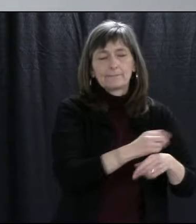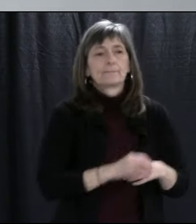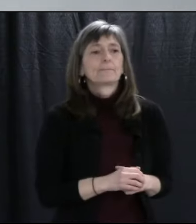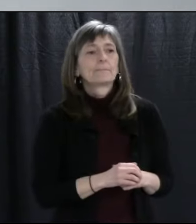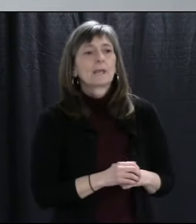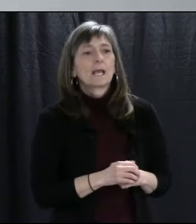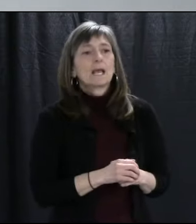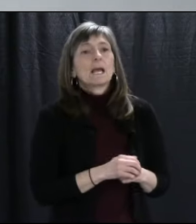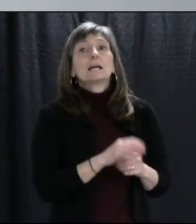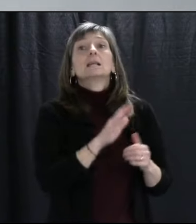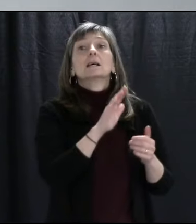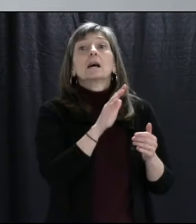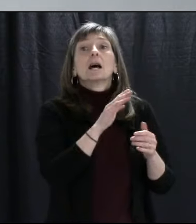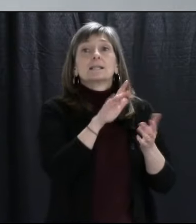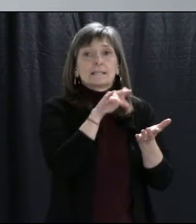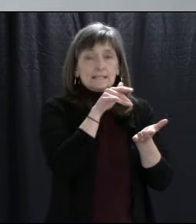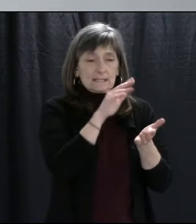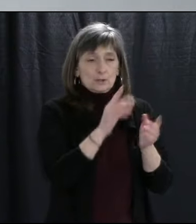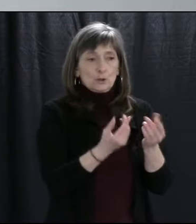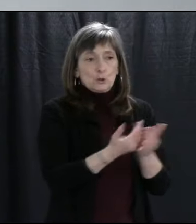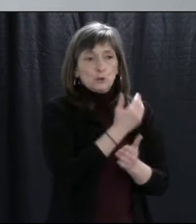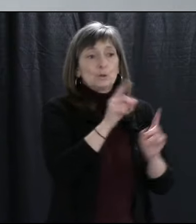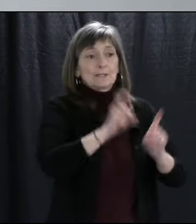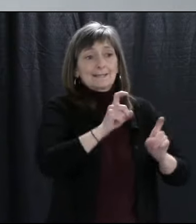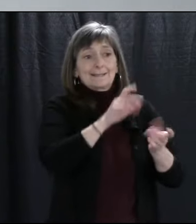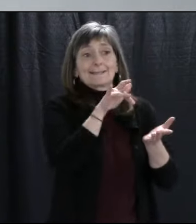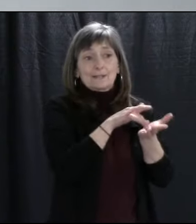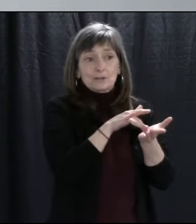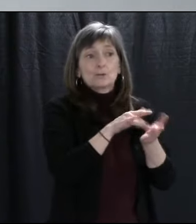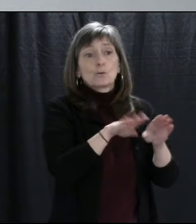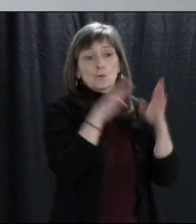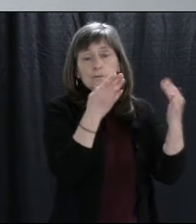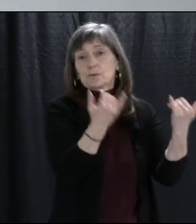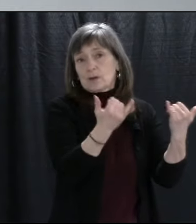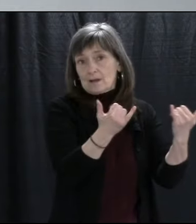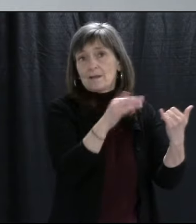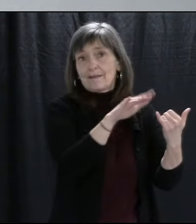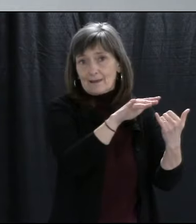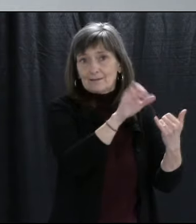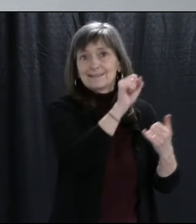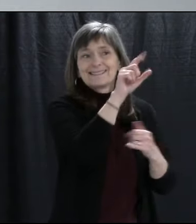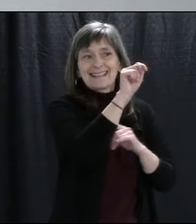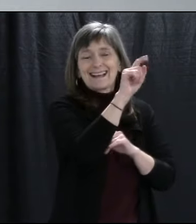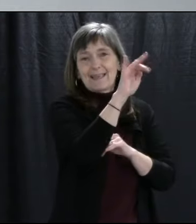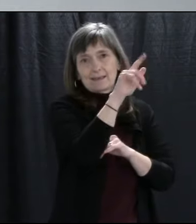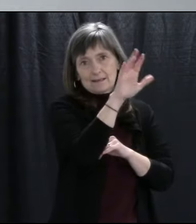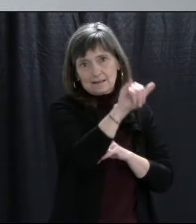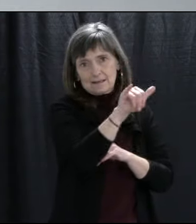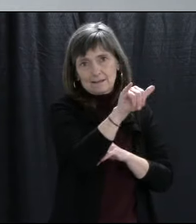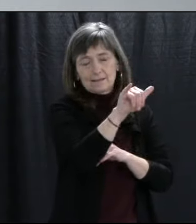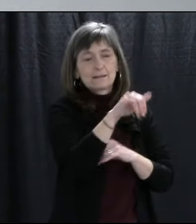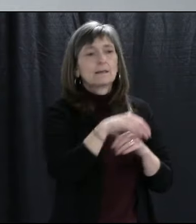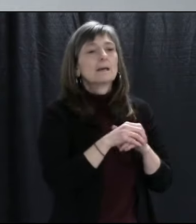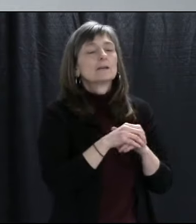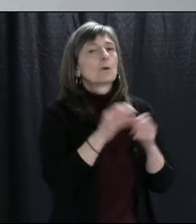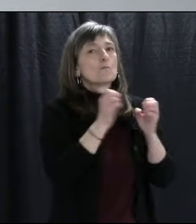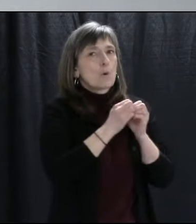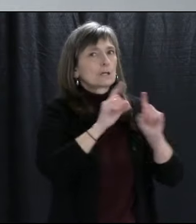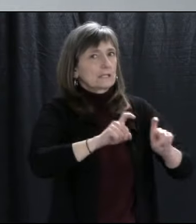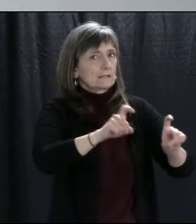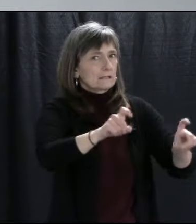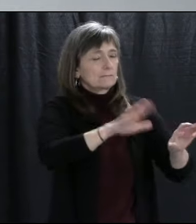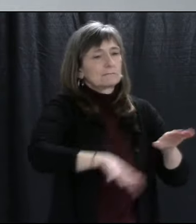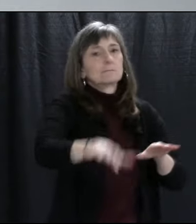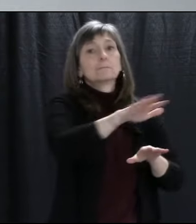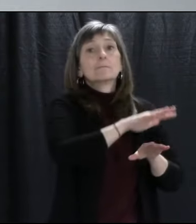Anthony today. This center will support the increased number of people requiring assessment. Labrador-Grenville Health has been